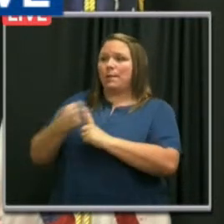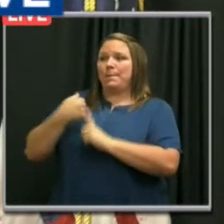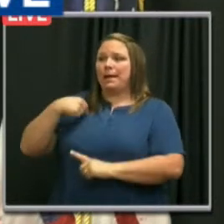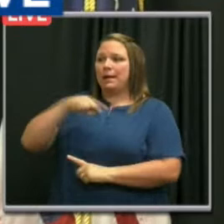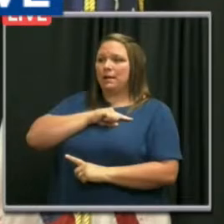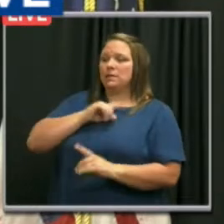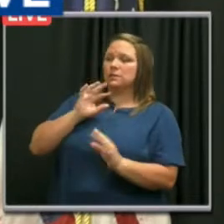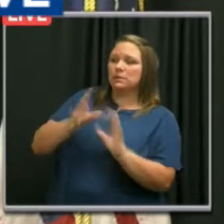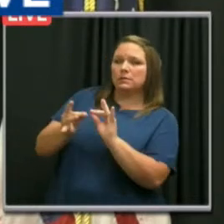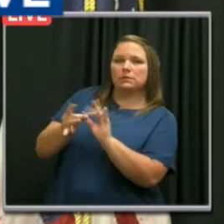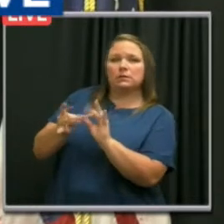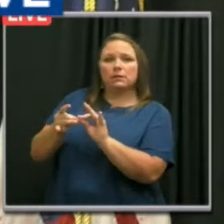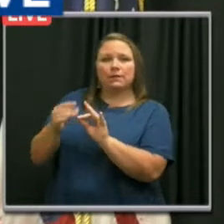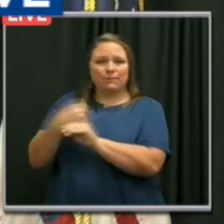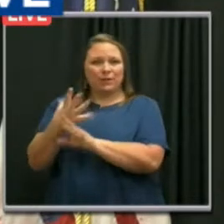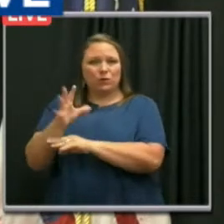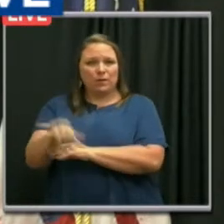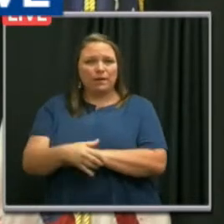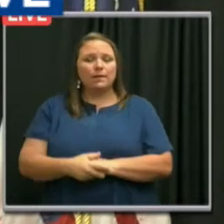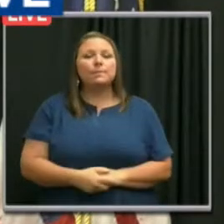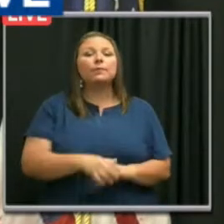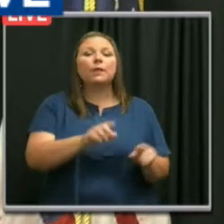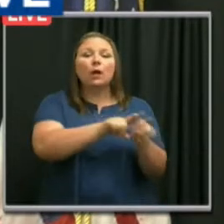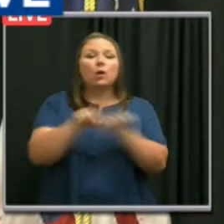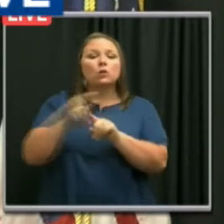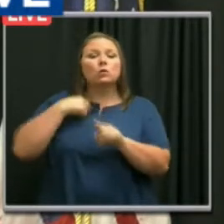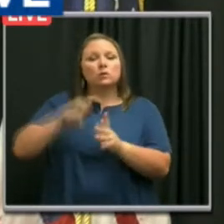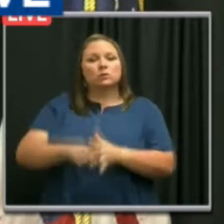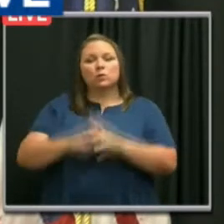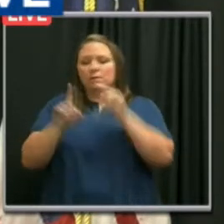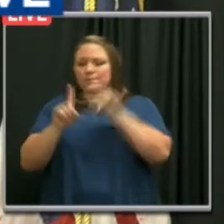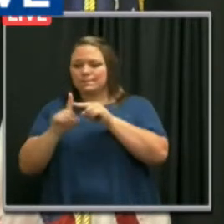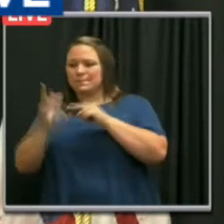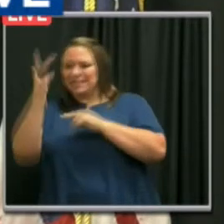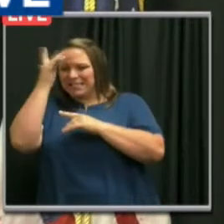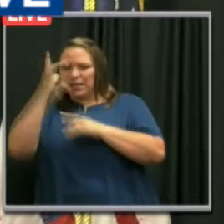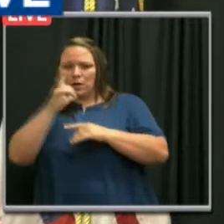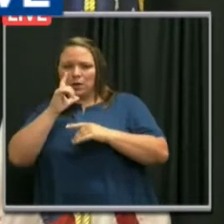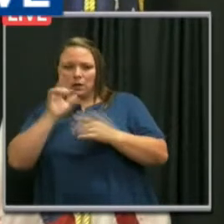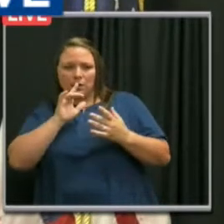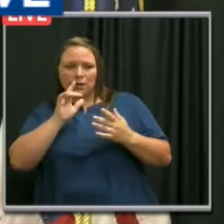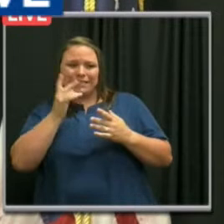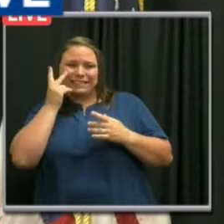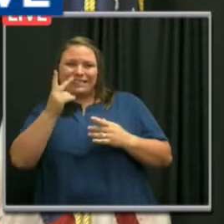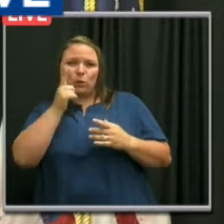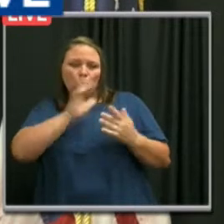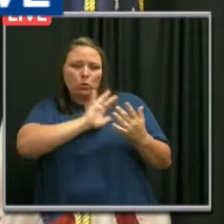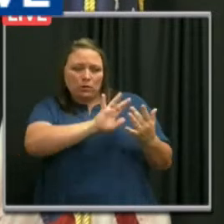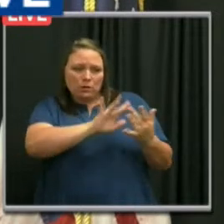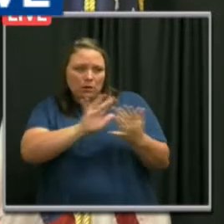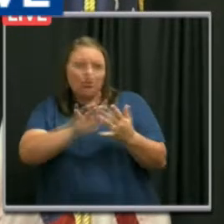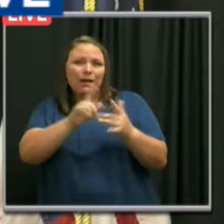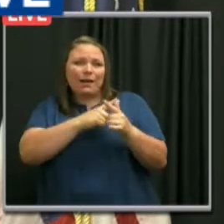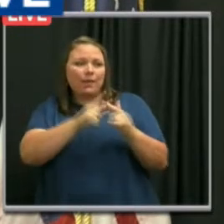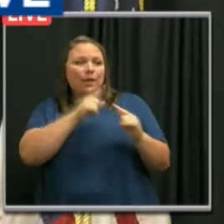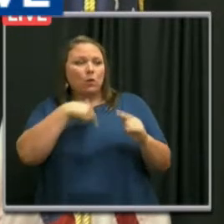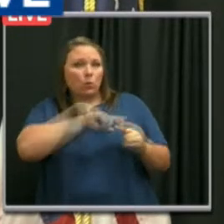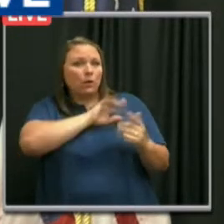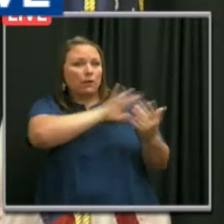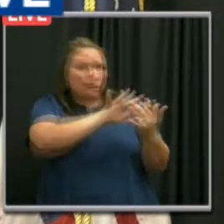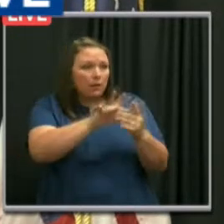also invested and expanded in our contact tracing resources to get a better picture of the virus in our